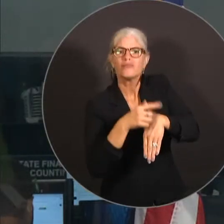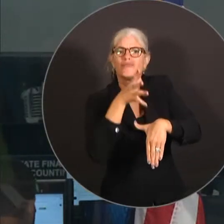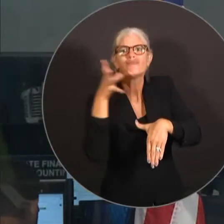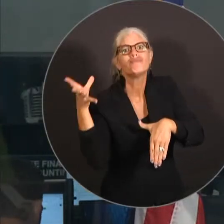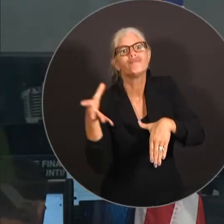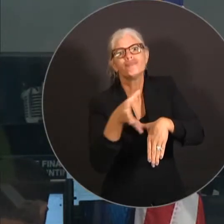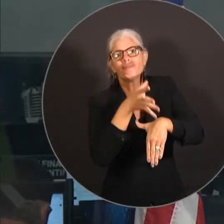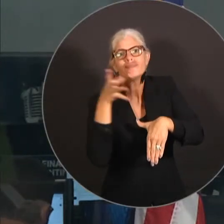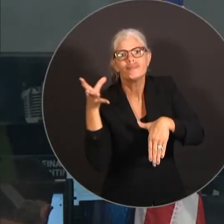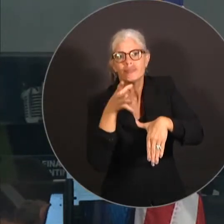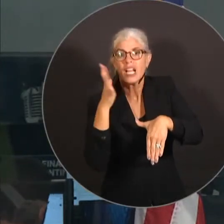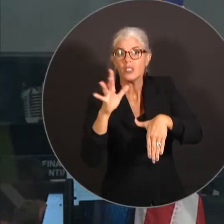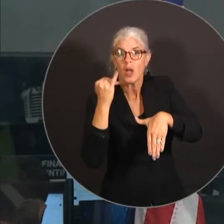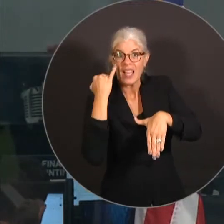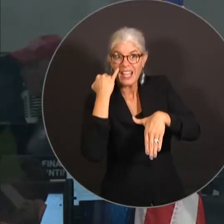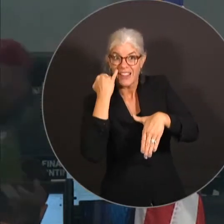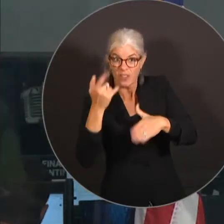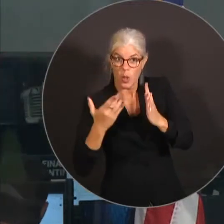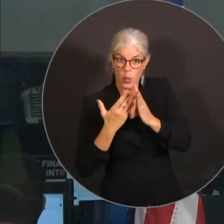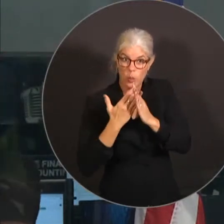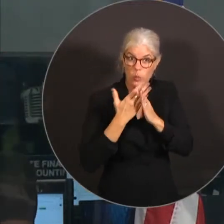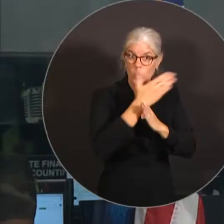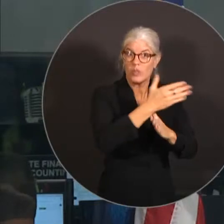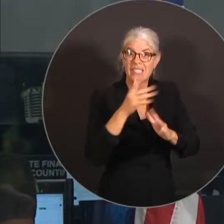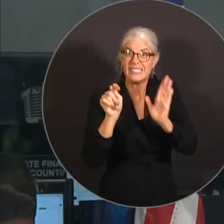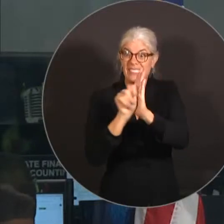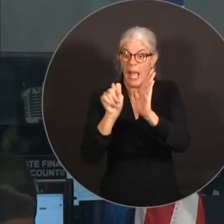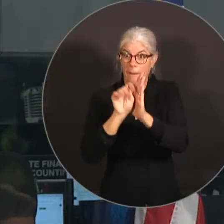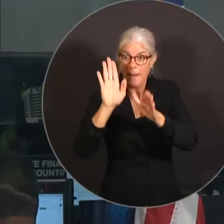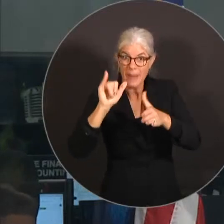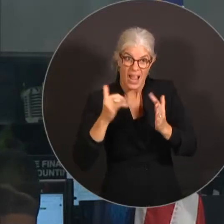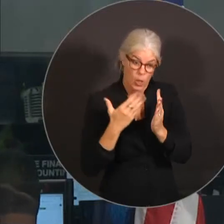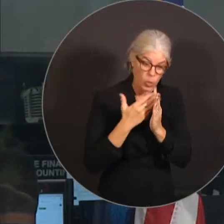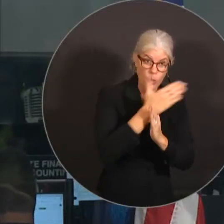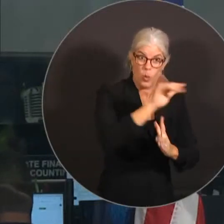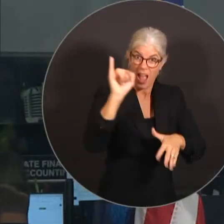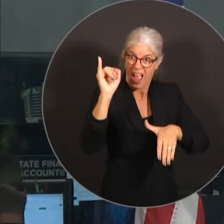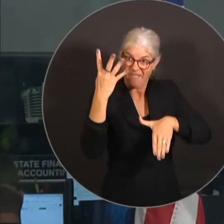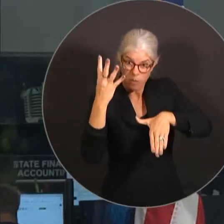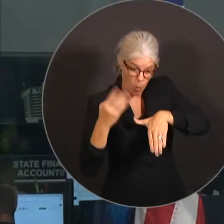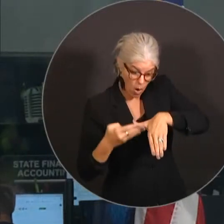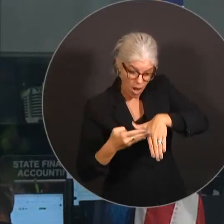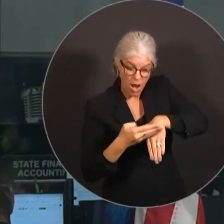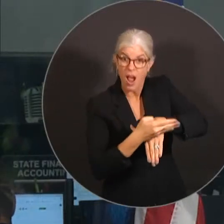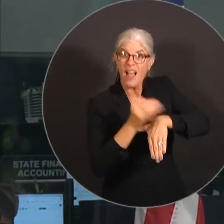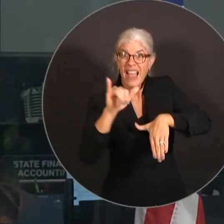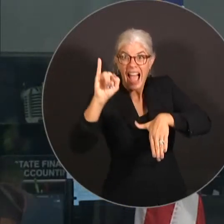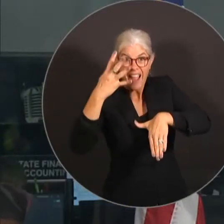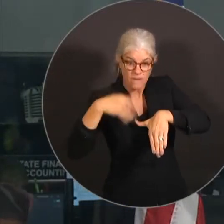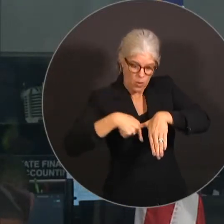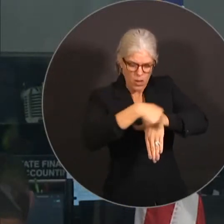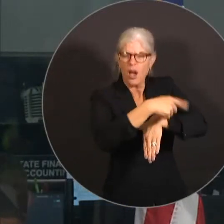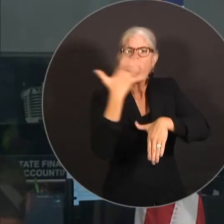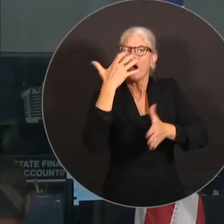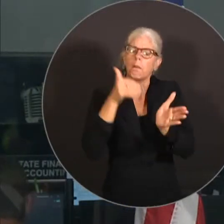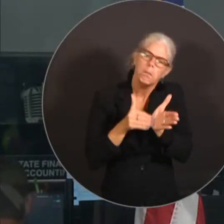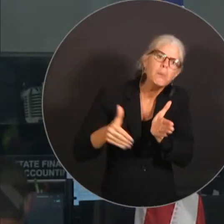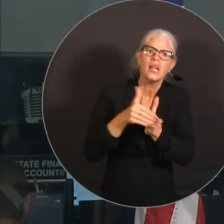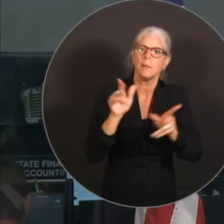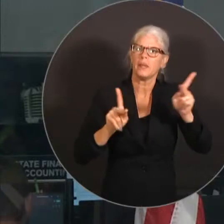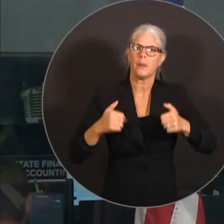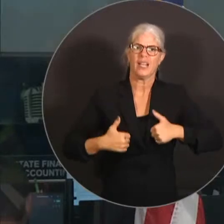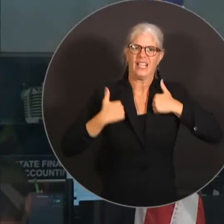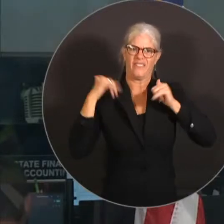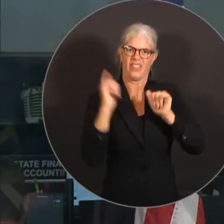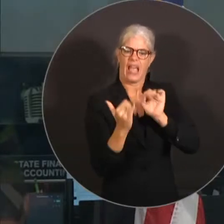into Tampa Bay and rode up I-4, that's like millions and millions of people. I do think north of the storm, there's a